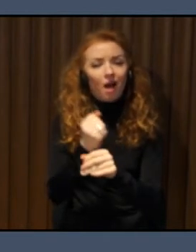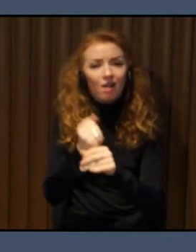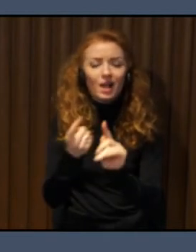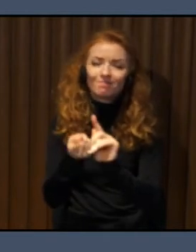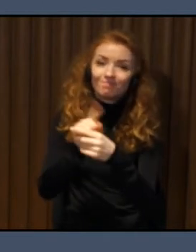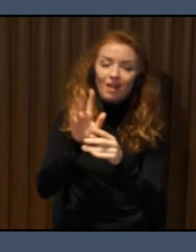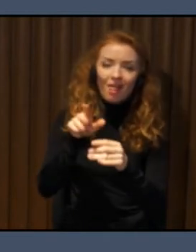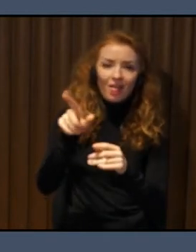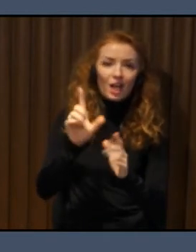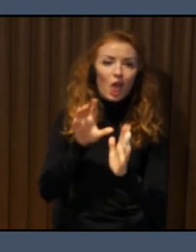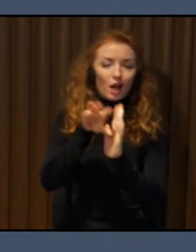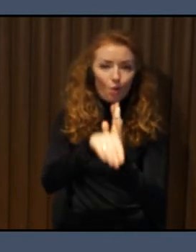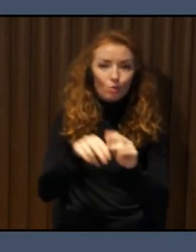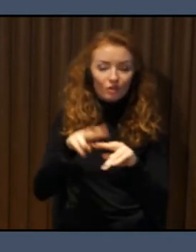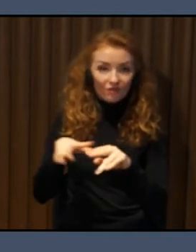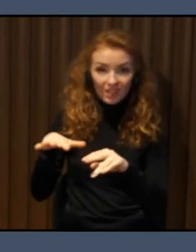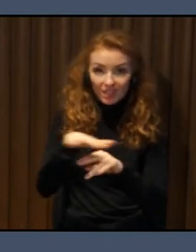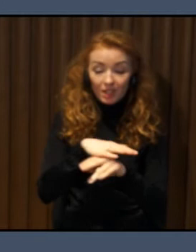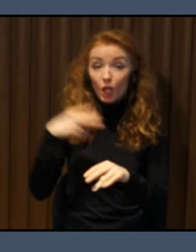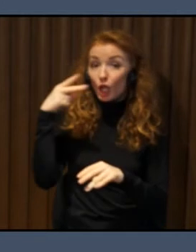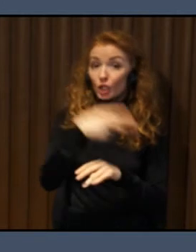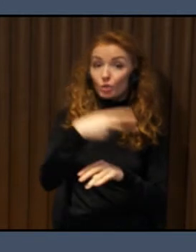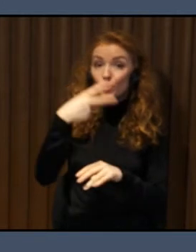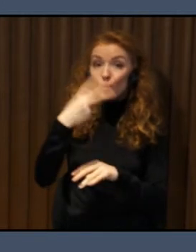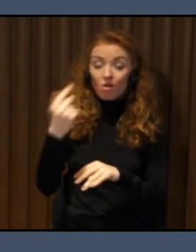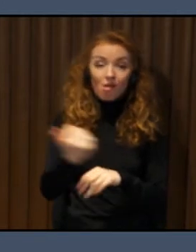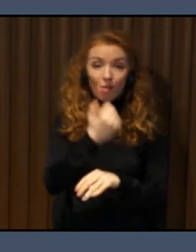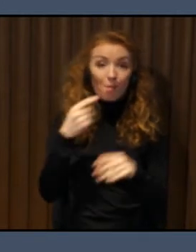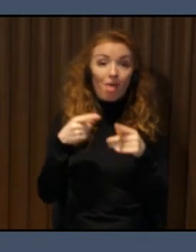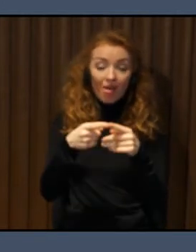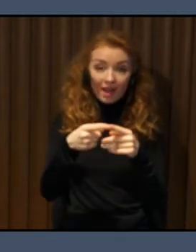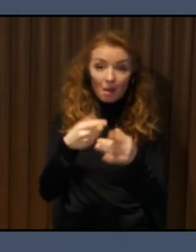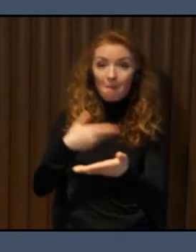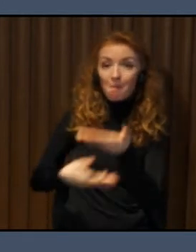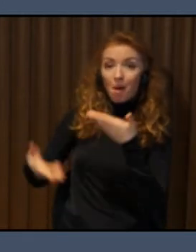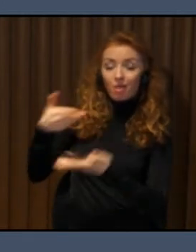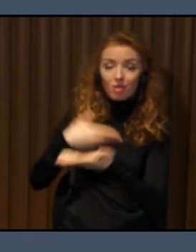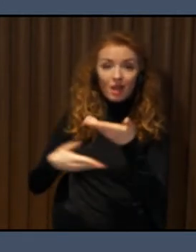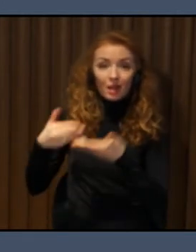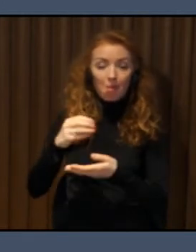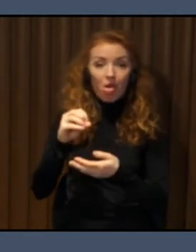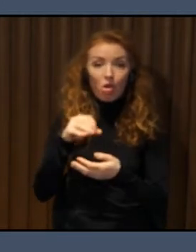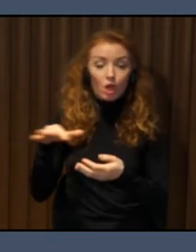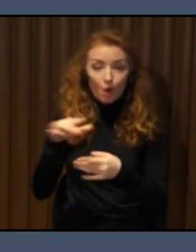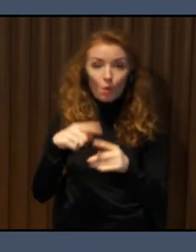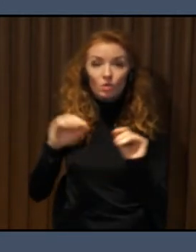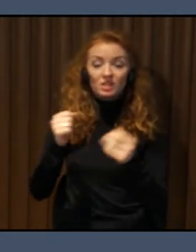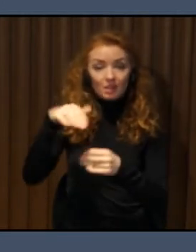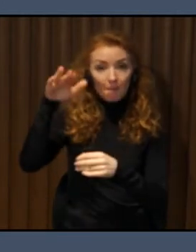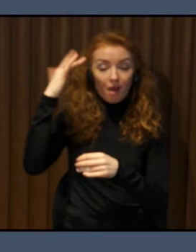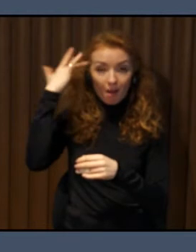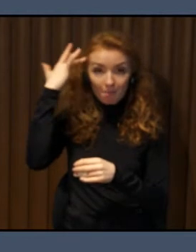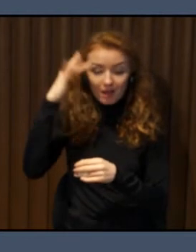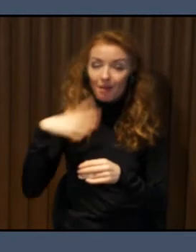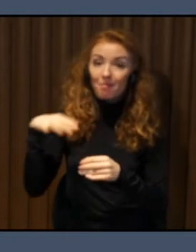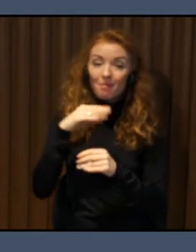Our goals for 2022 is partnership and to expand into Europe and North America. We want to integrate